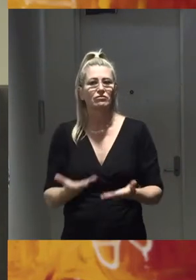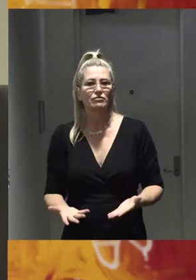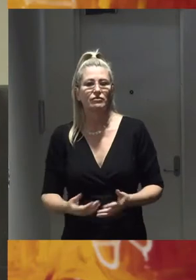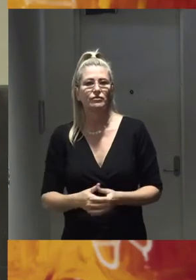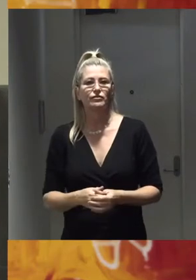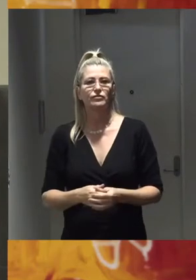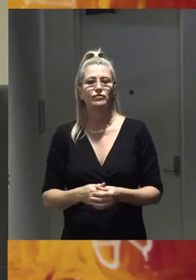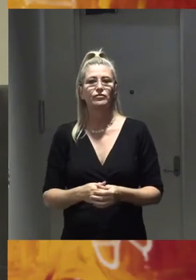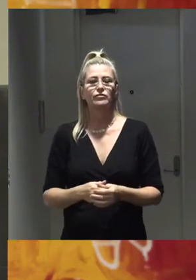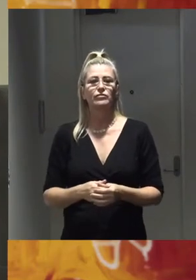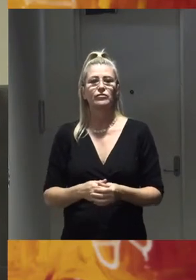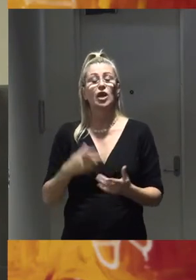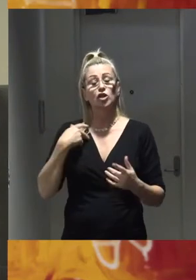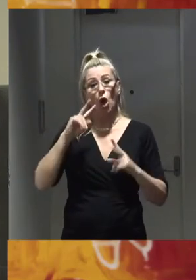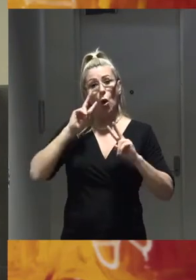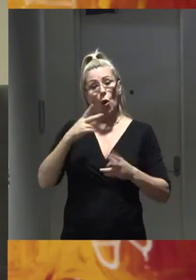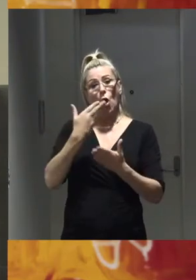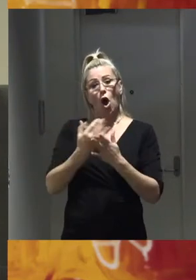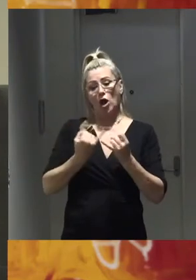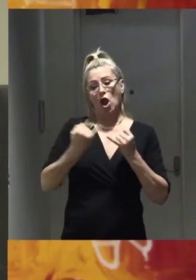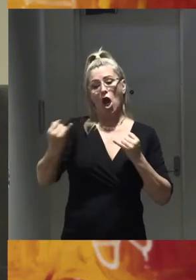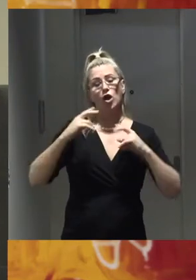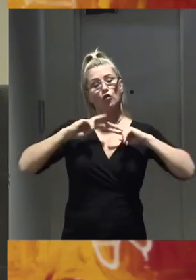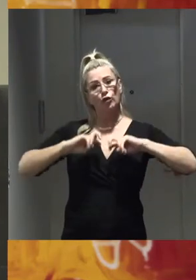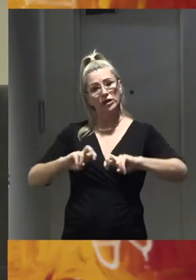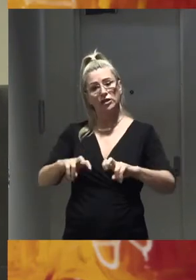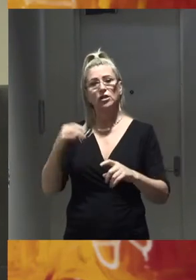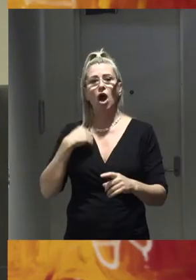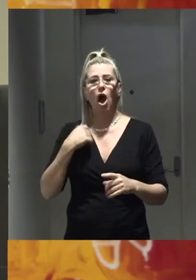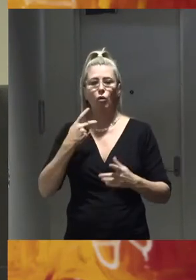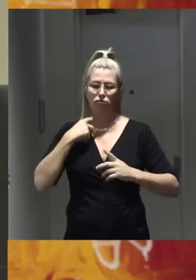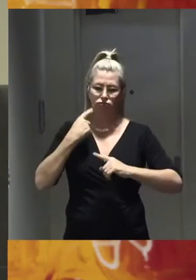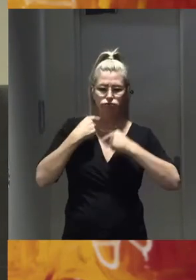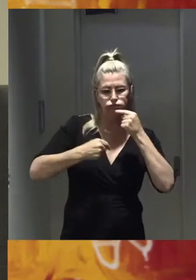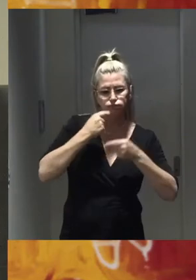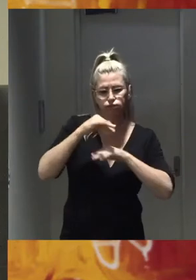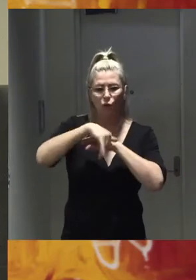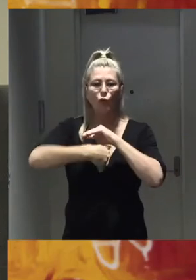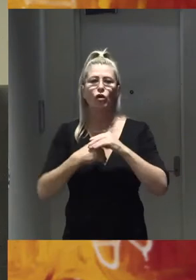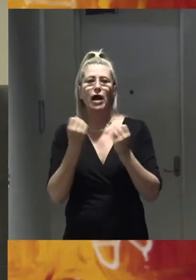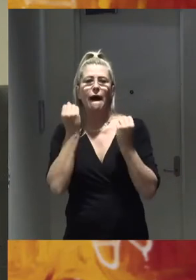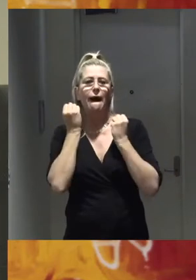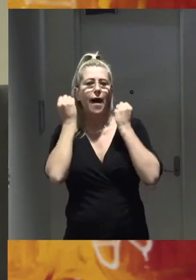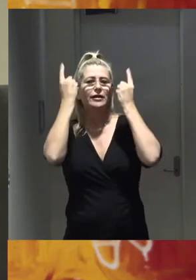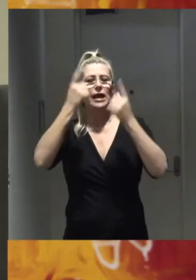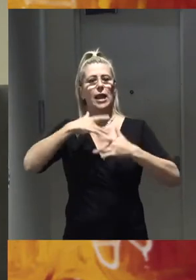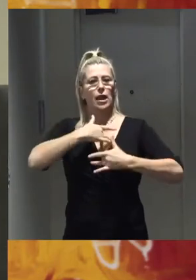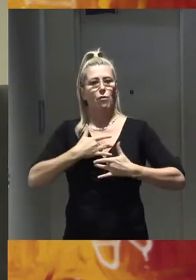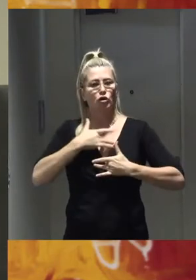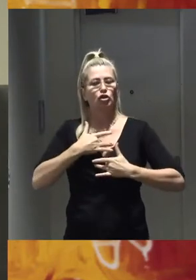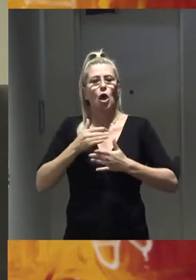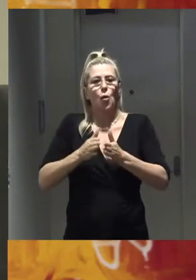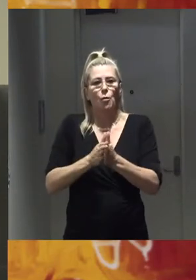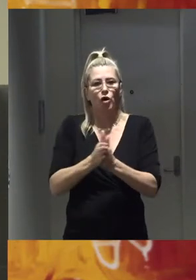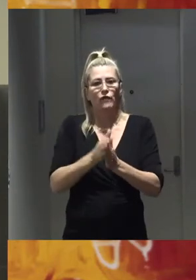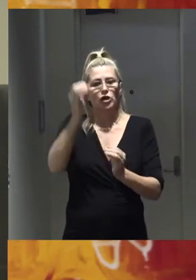So, drawing on my research, today I will explore understandings of emotion, motivation, and